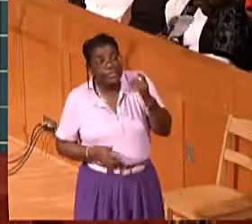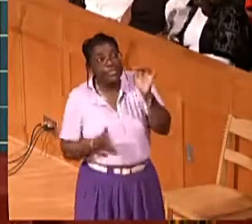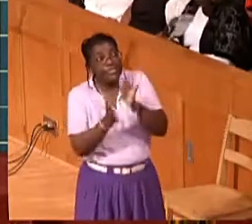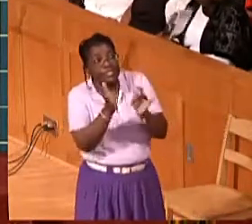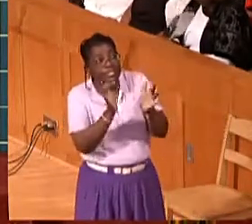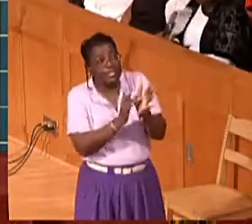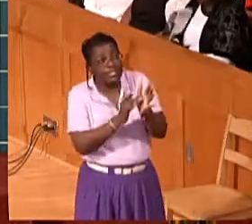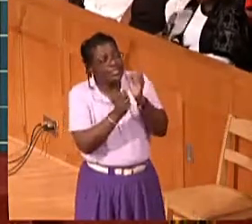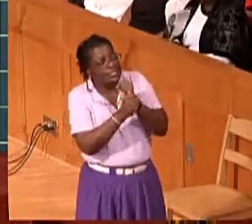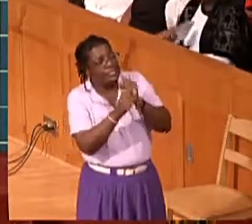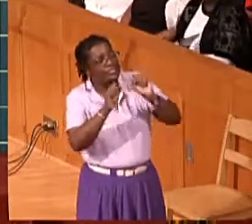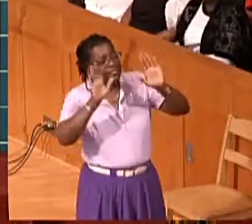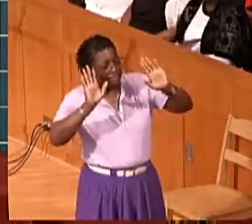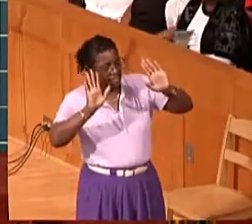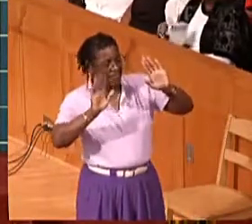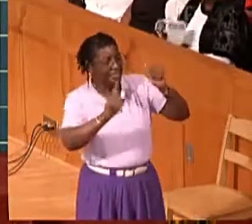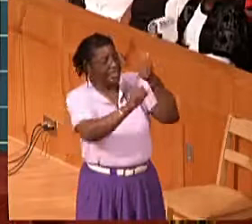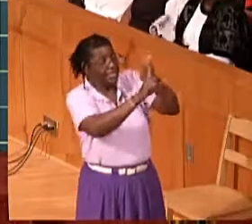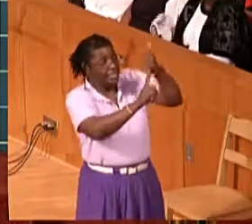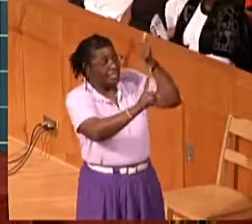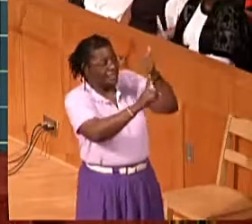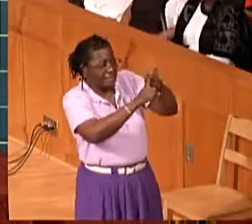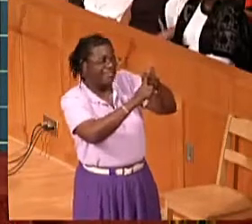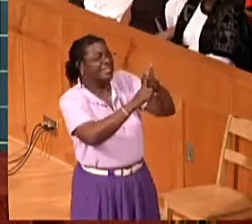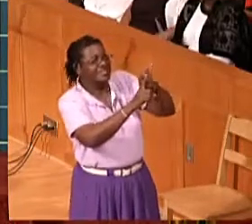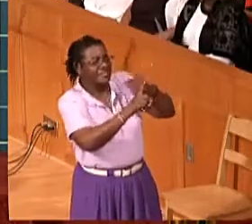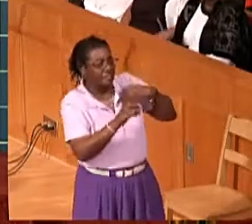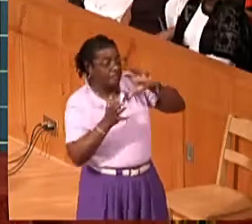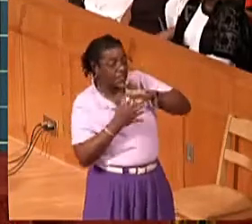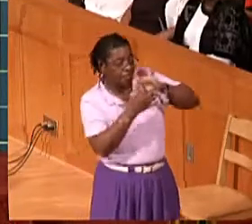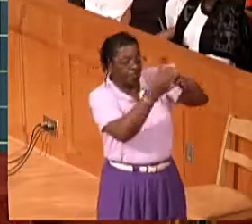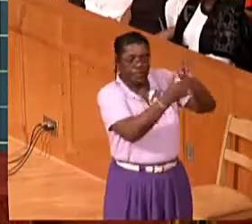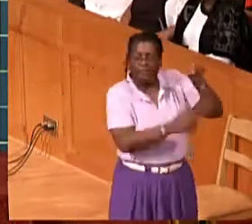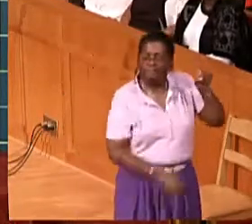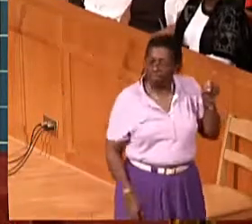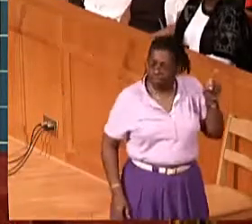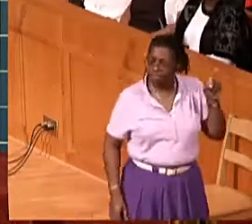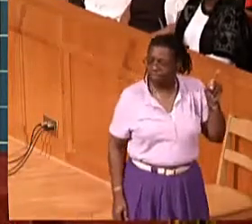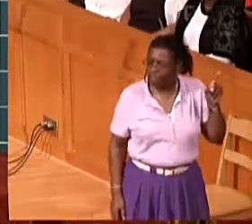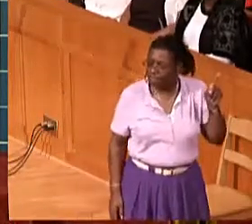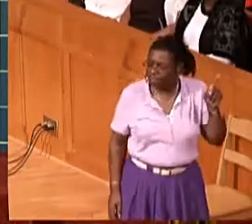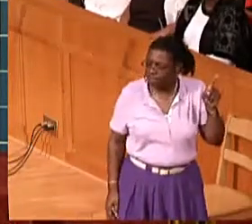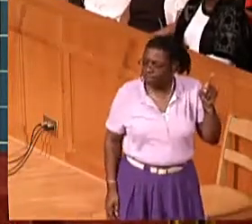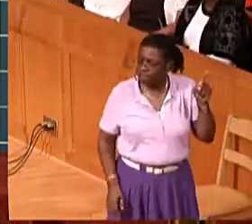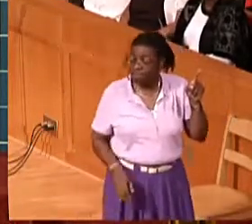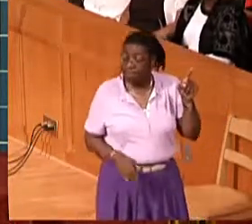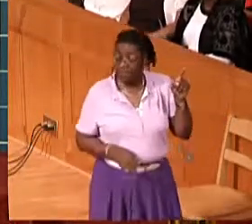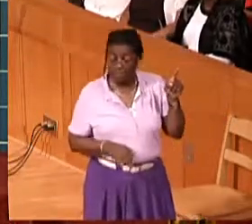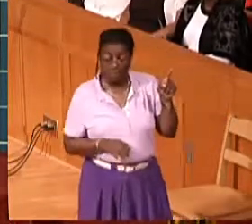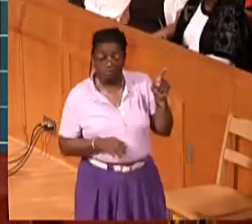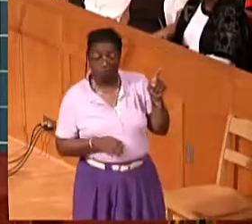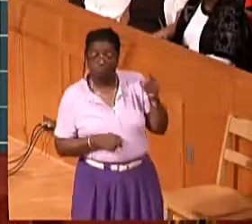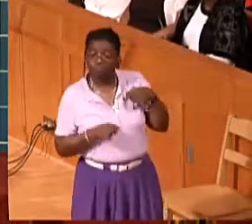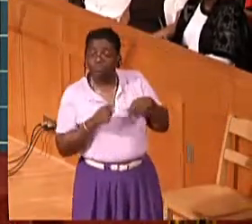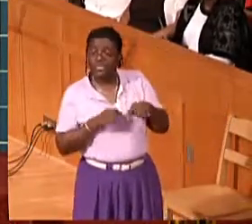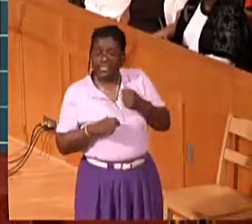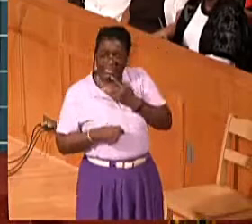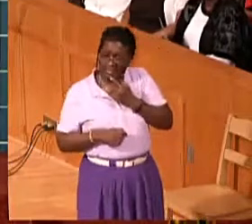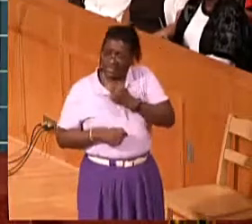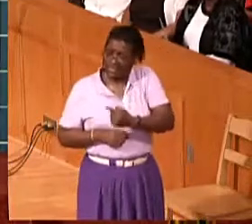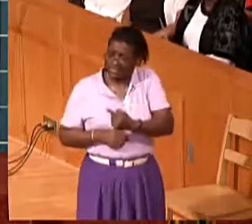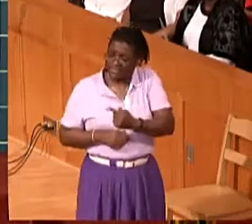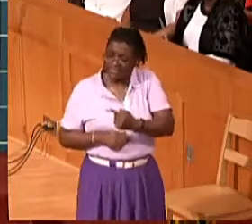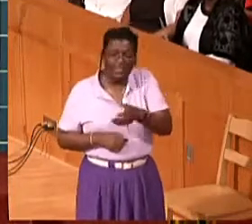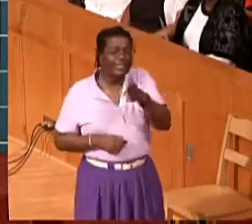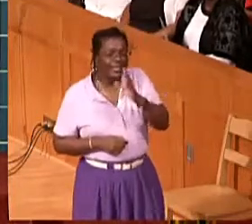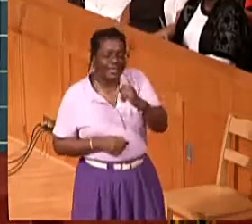are my servants, and he has given us some stuff. Well, before we run off and take that too far, I need to tell you, he didn't give it to